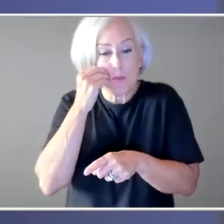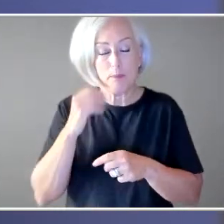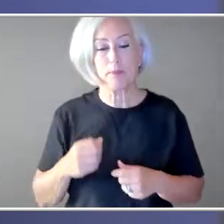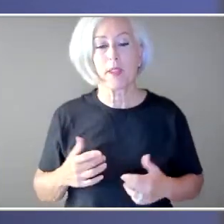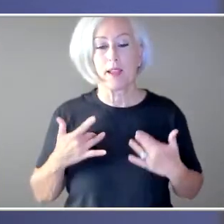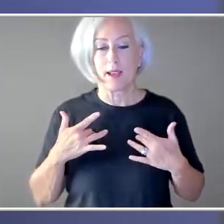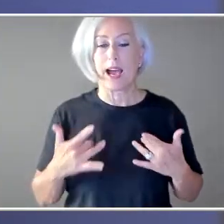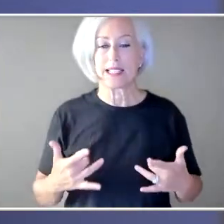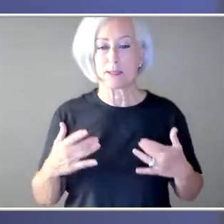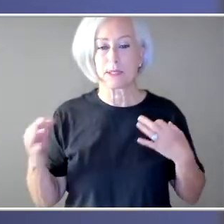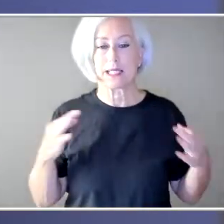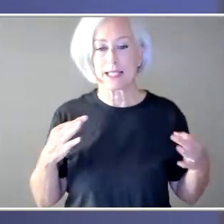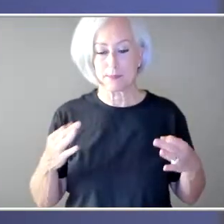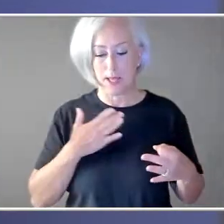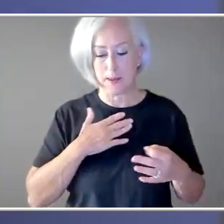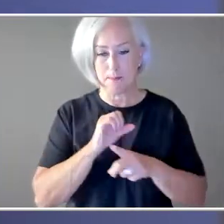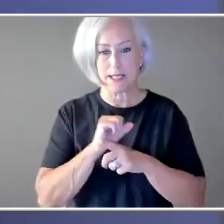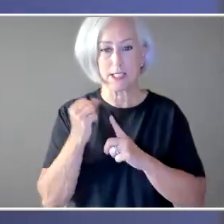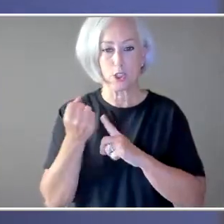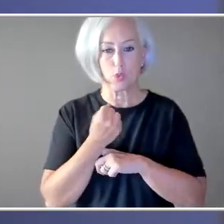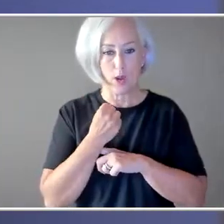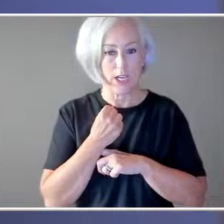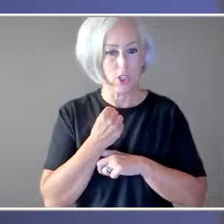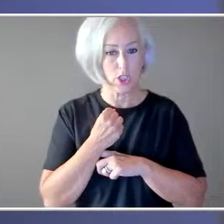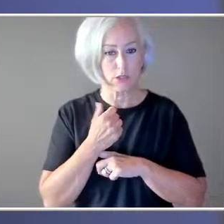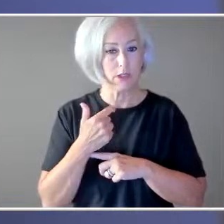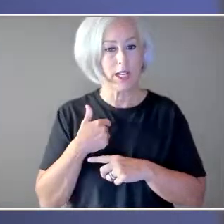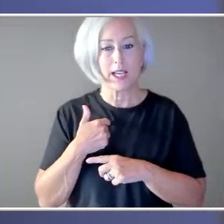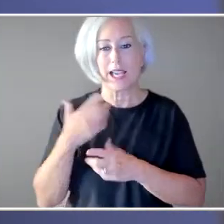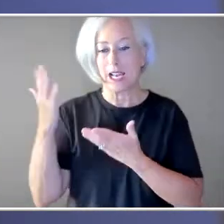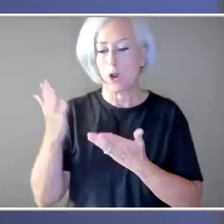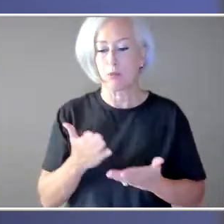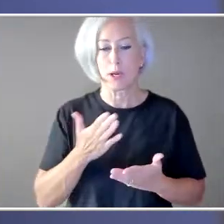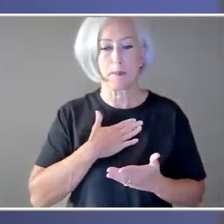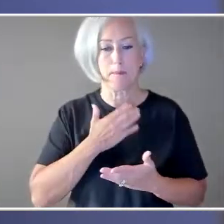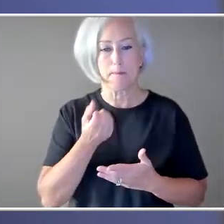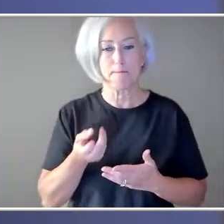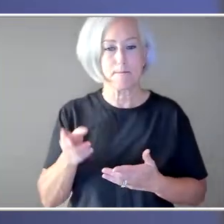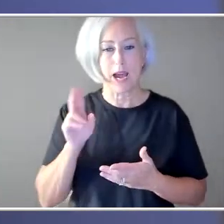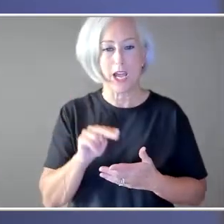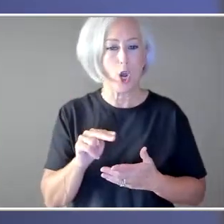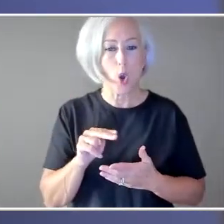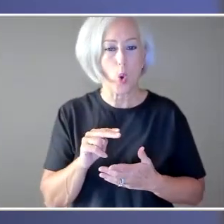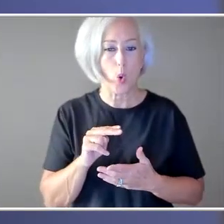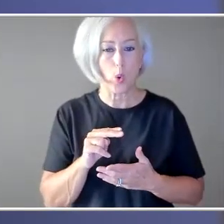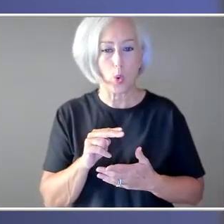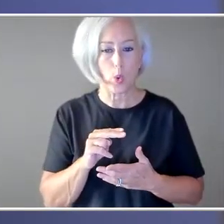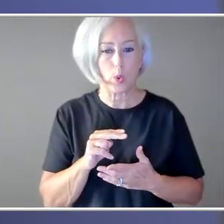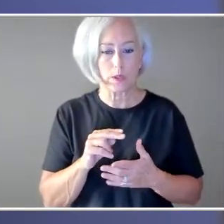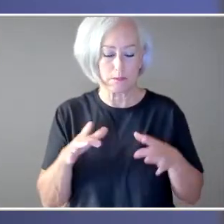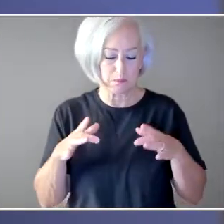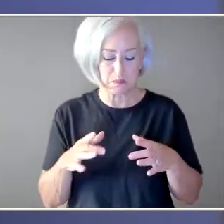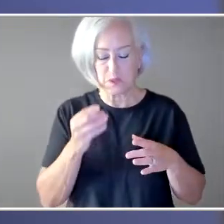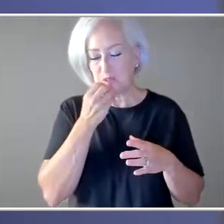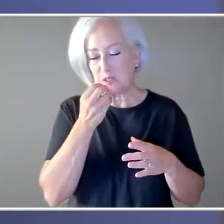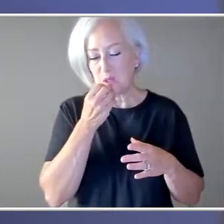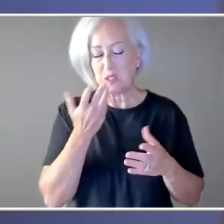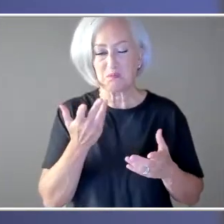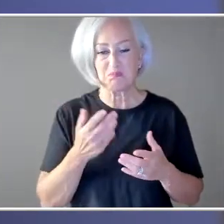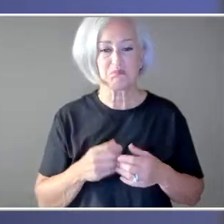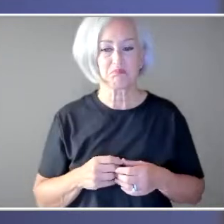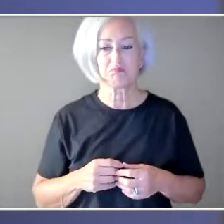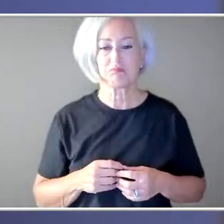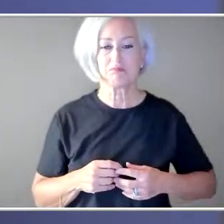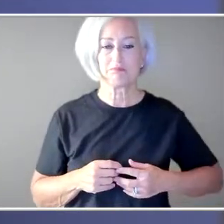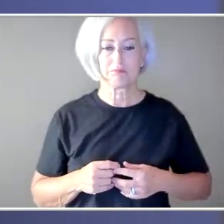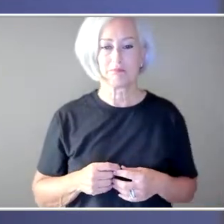explain my situation, and I'll take my own little meal or something. You take your own.